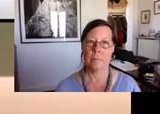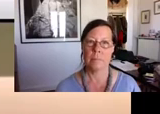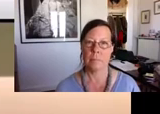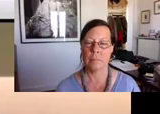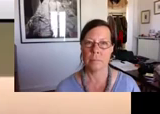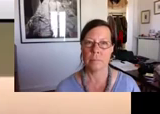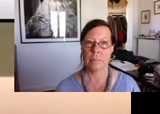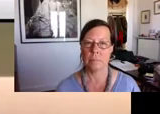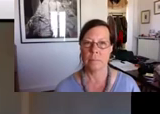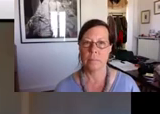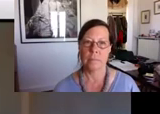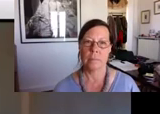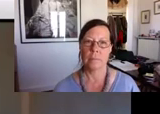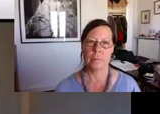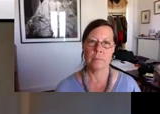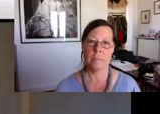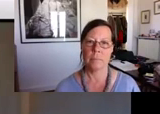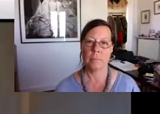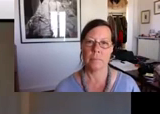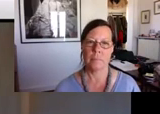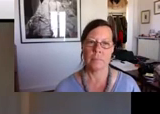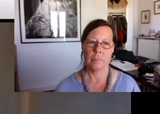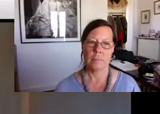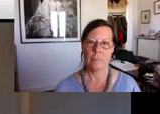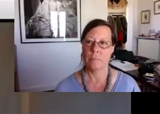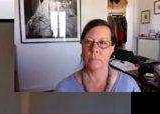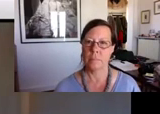under control. We have to remember that social media and the